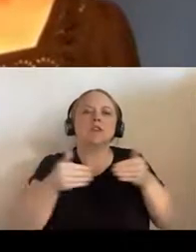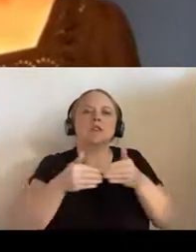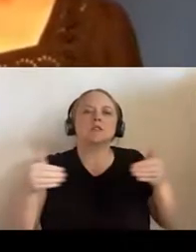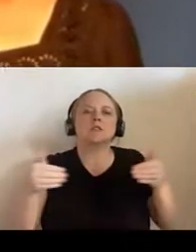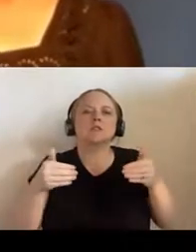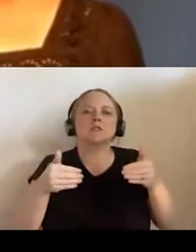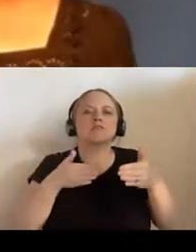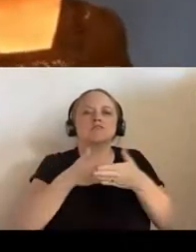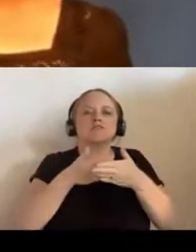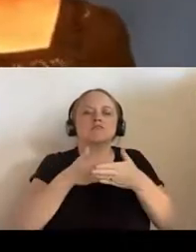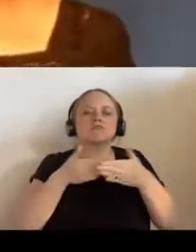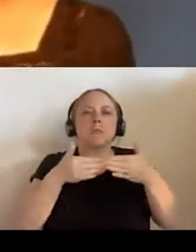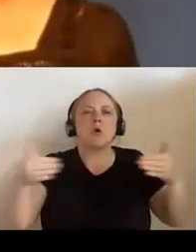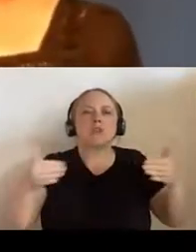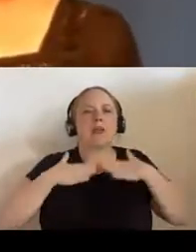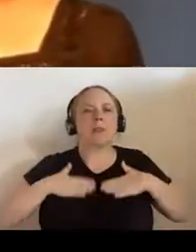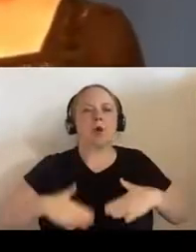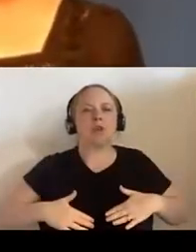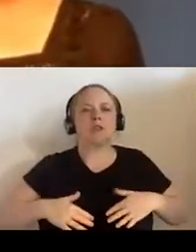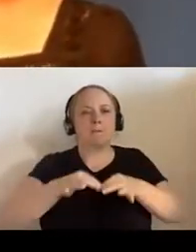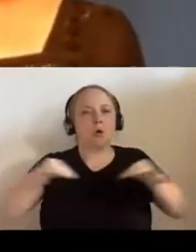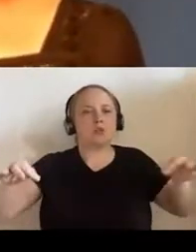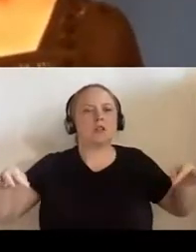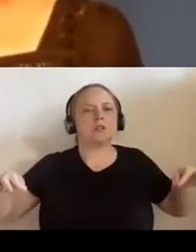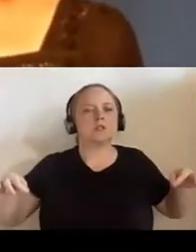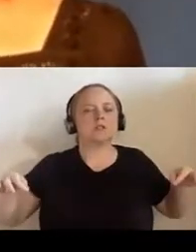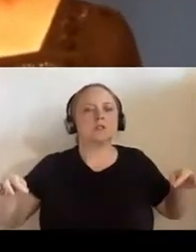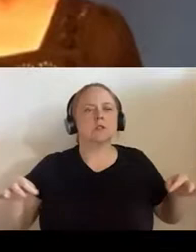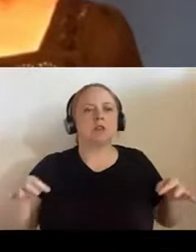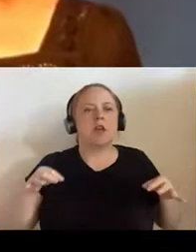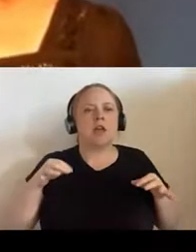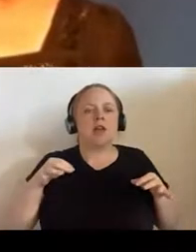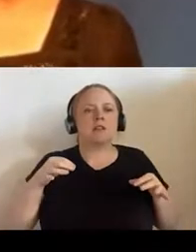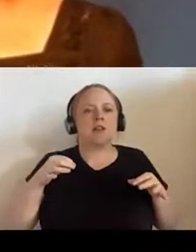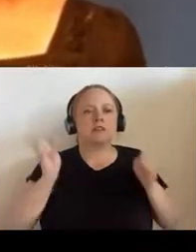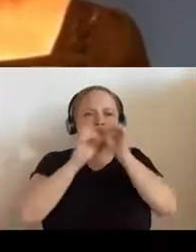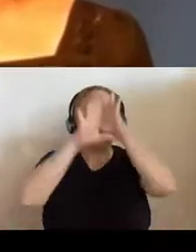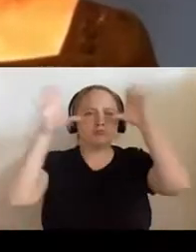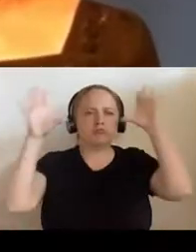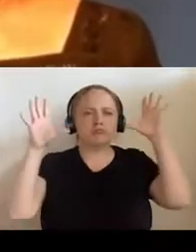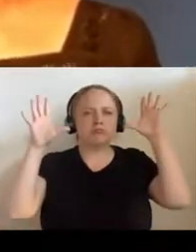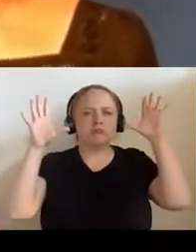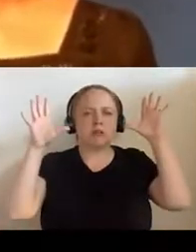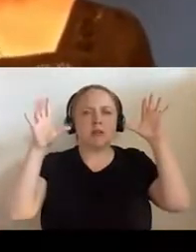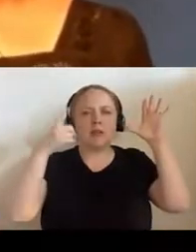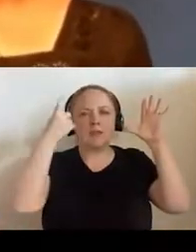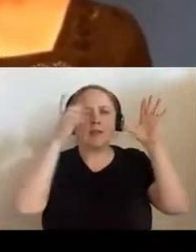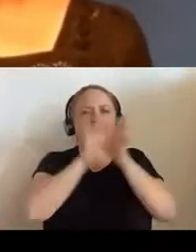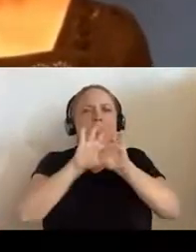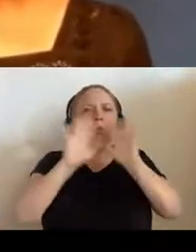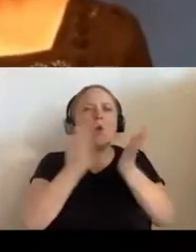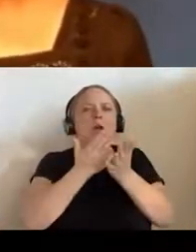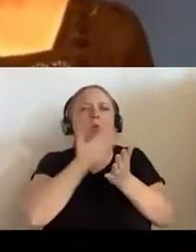and your interest in imagining a world without borders, or certain ways that we